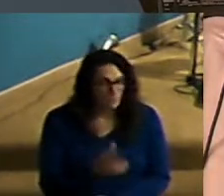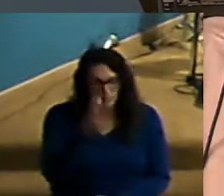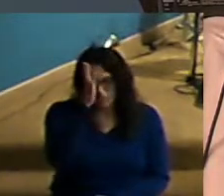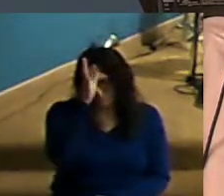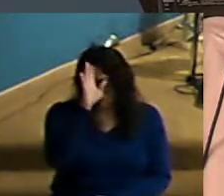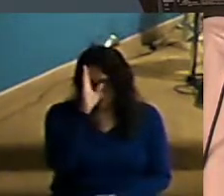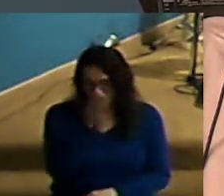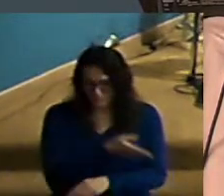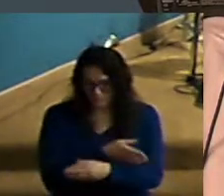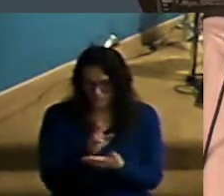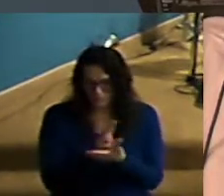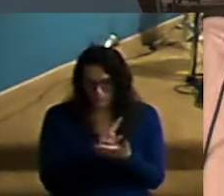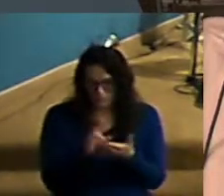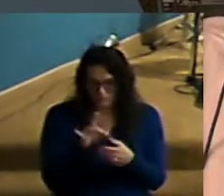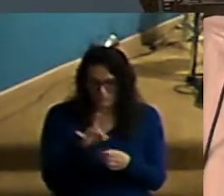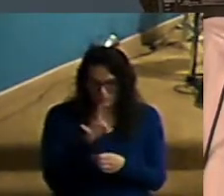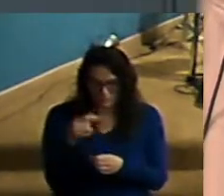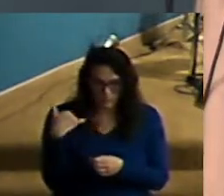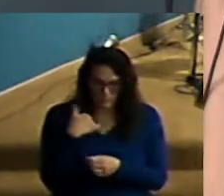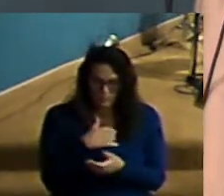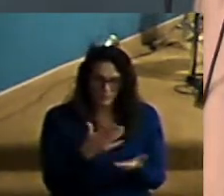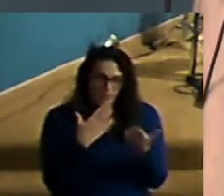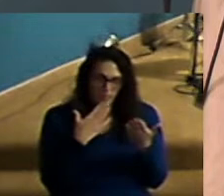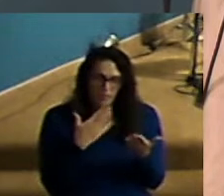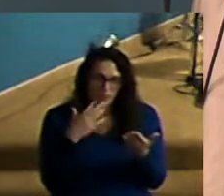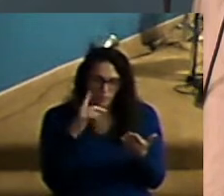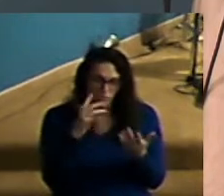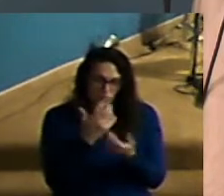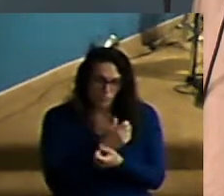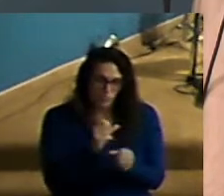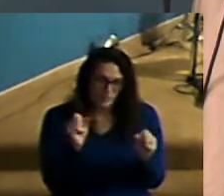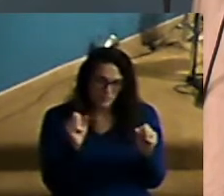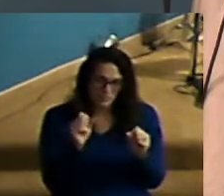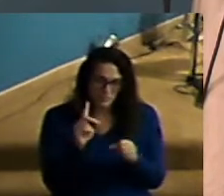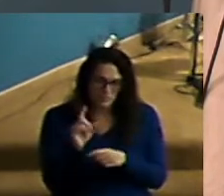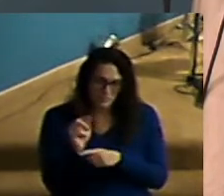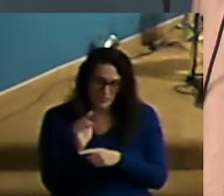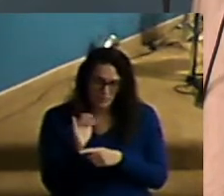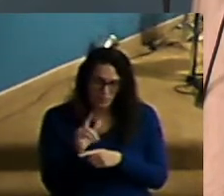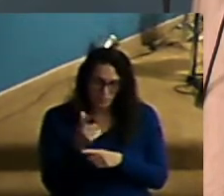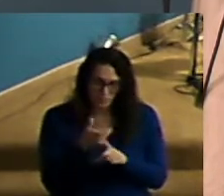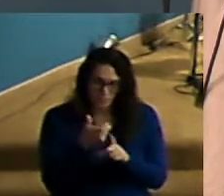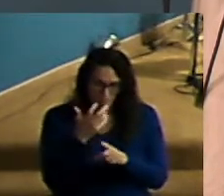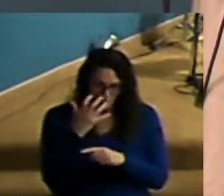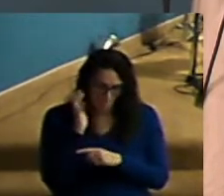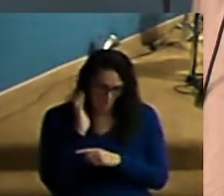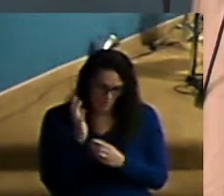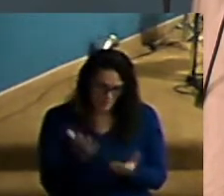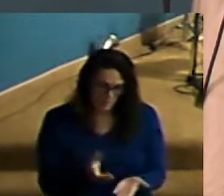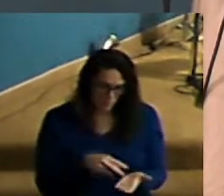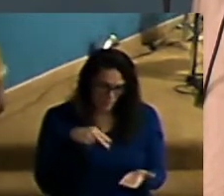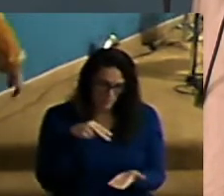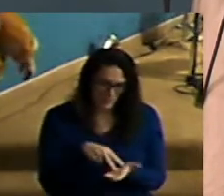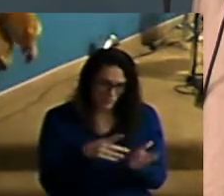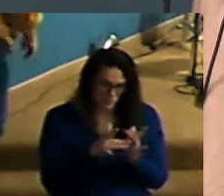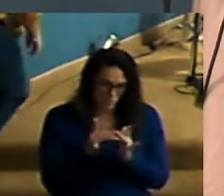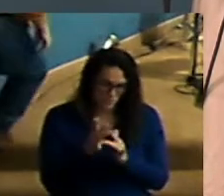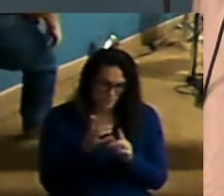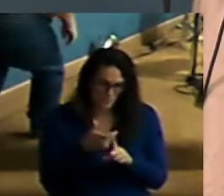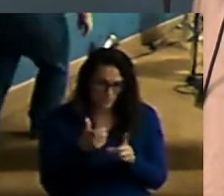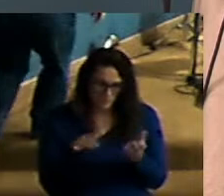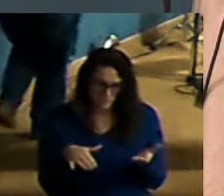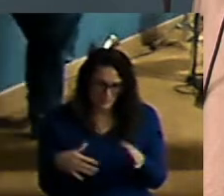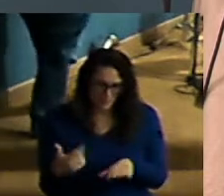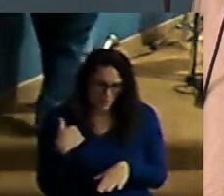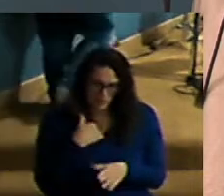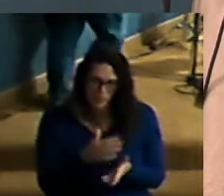Father, Son, and Holy Spirit, we thank you for rescuing Daniel from the lions and raising Jesus from the dead.